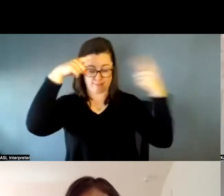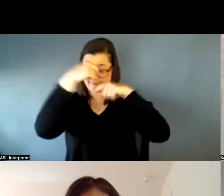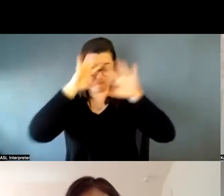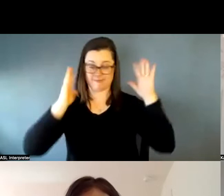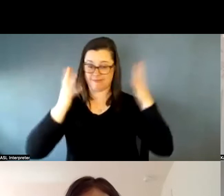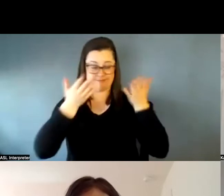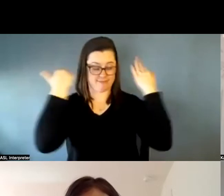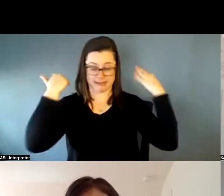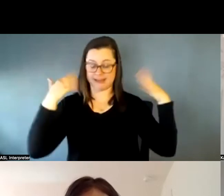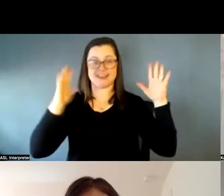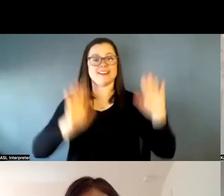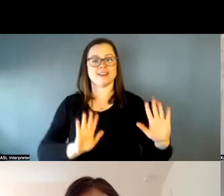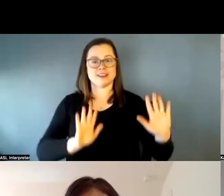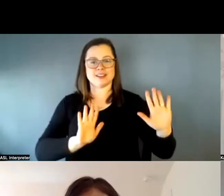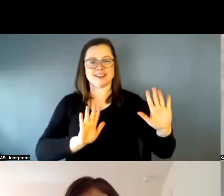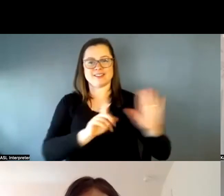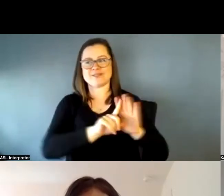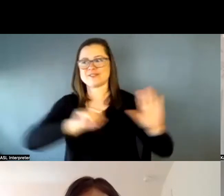So that's a